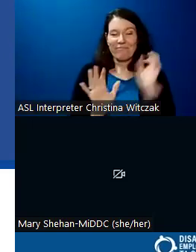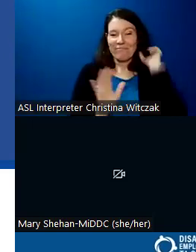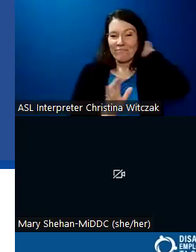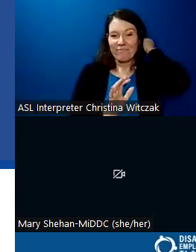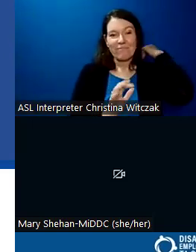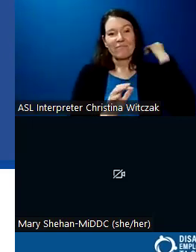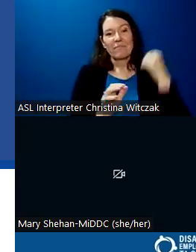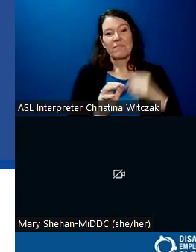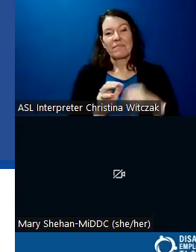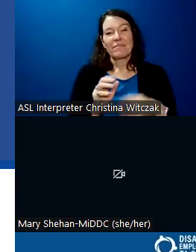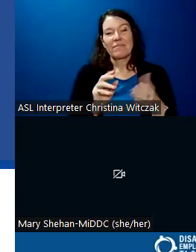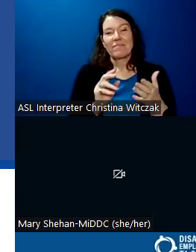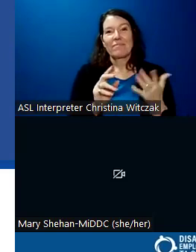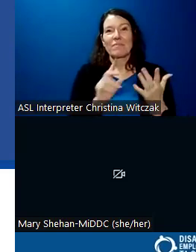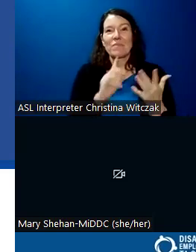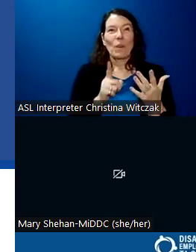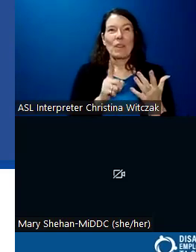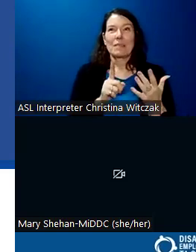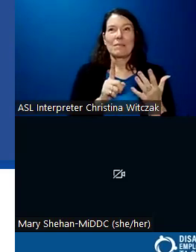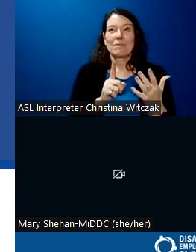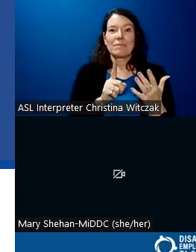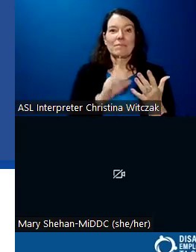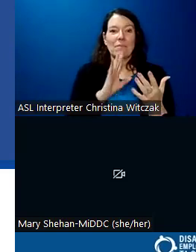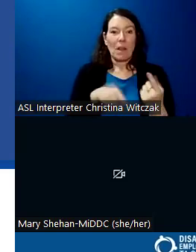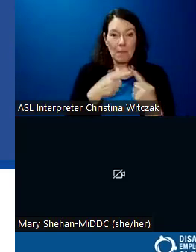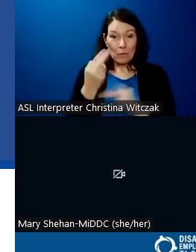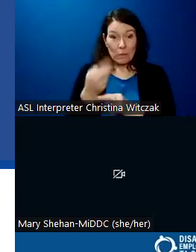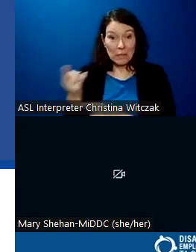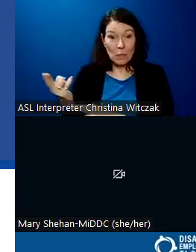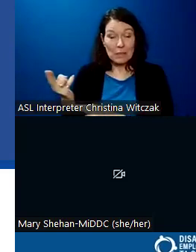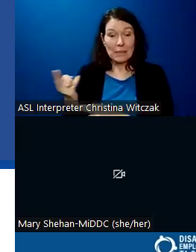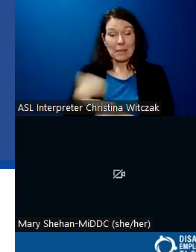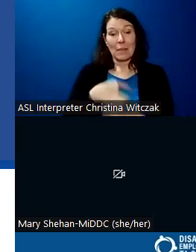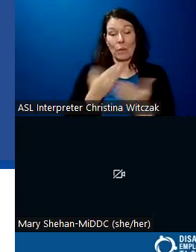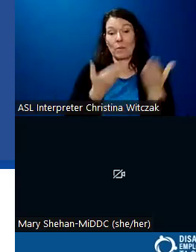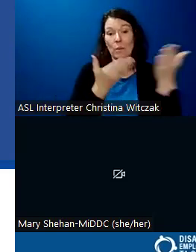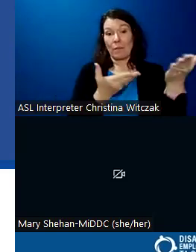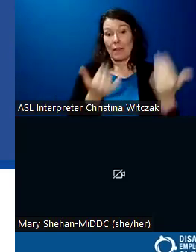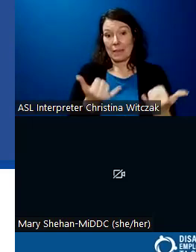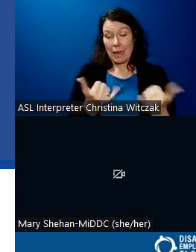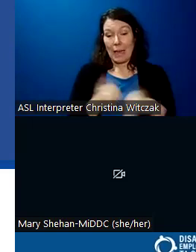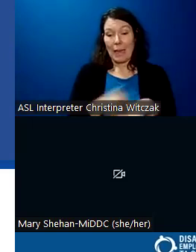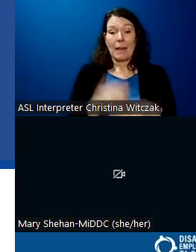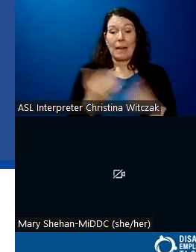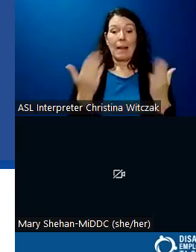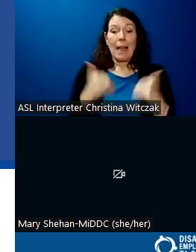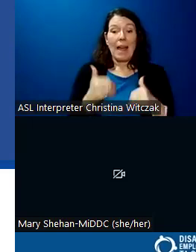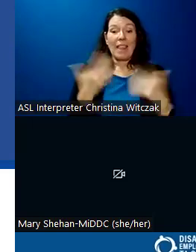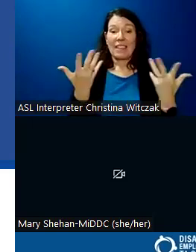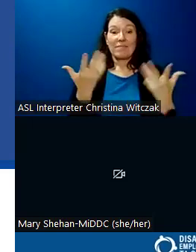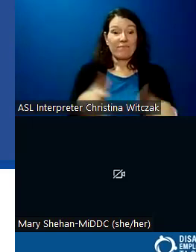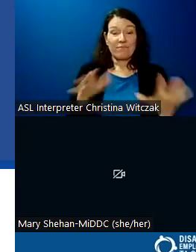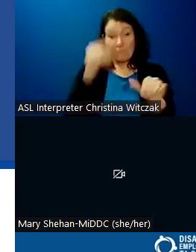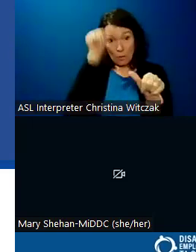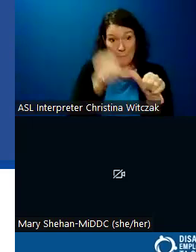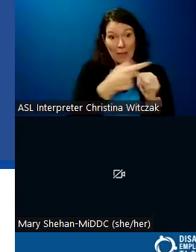laborious. It's basically, really looking into the resources, the data sets that we're providing today. And then we just wrap up and remind